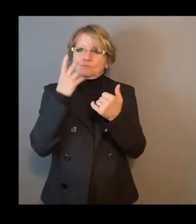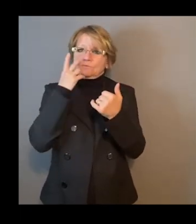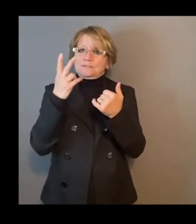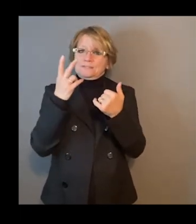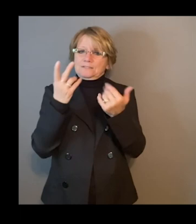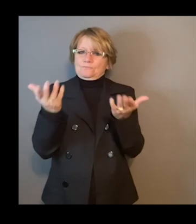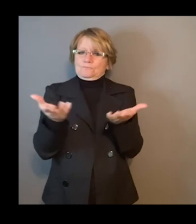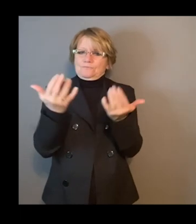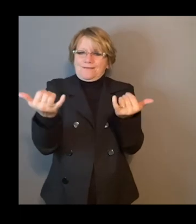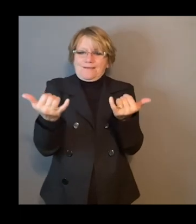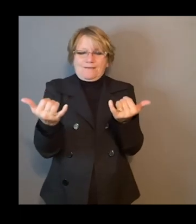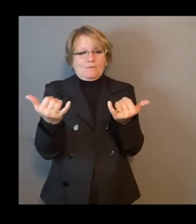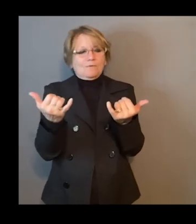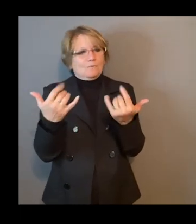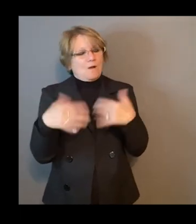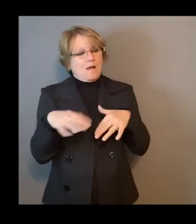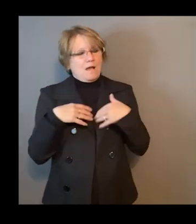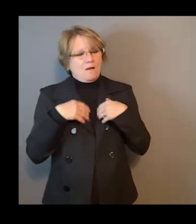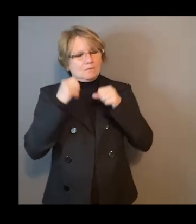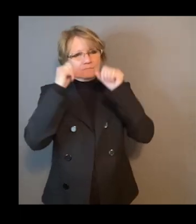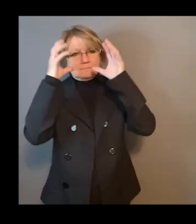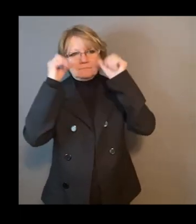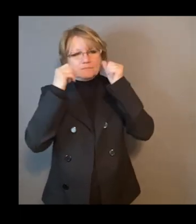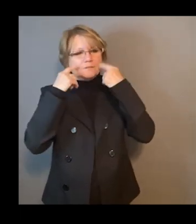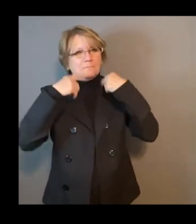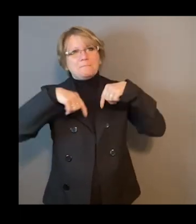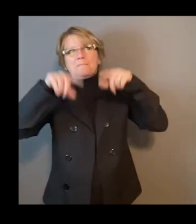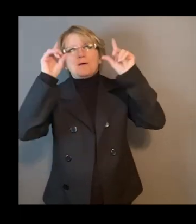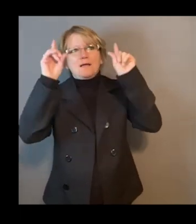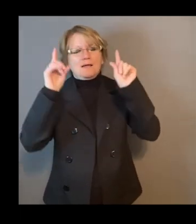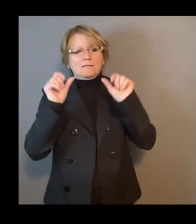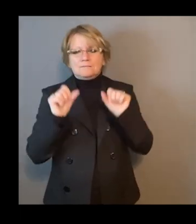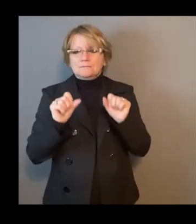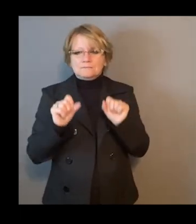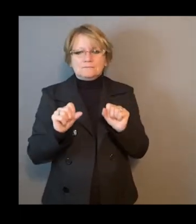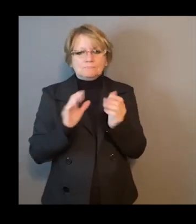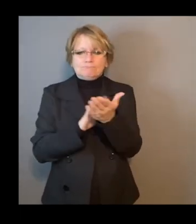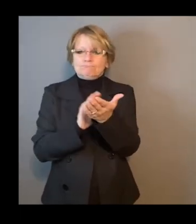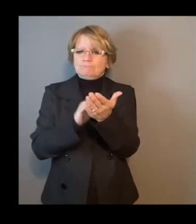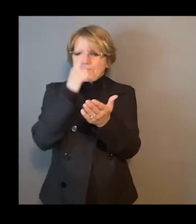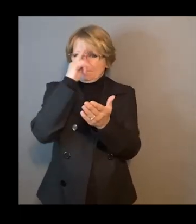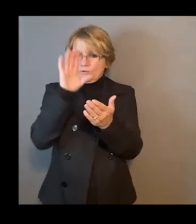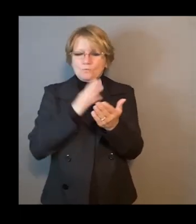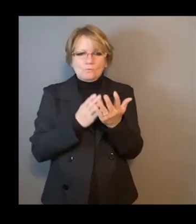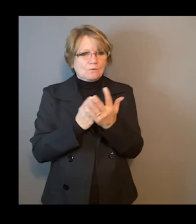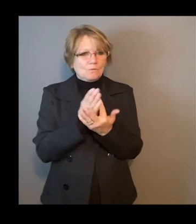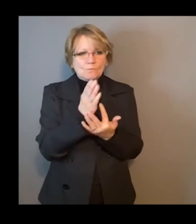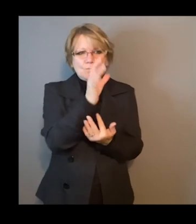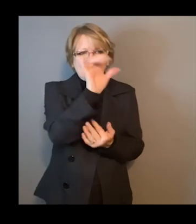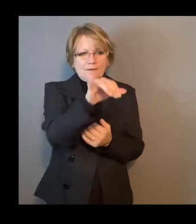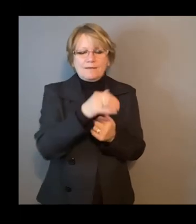today it's unbelievable how you've gotten through a lot of those things. Kudos to you.